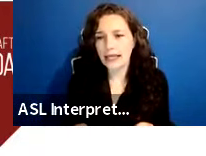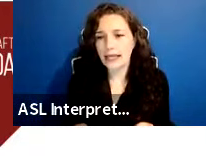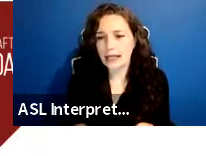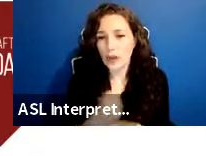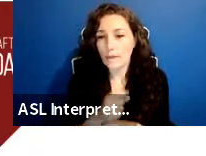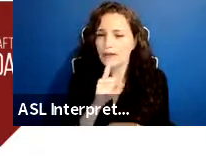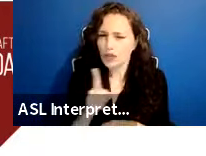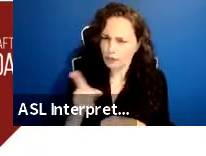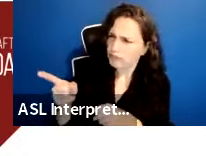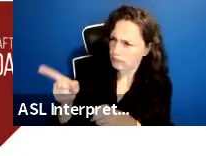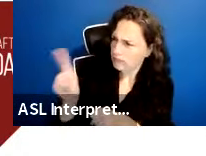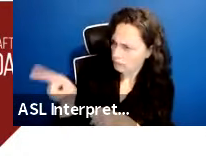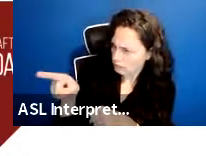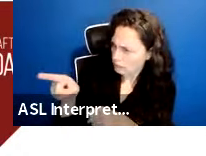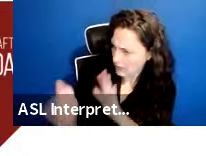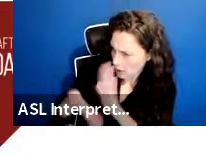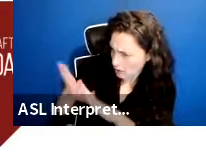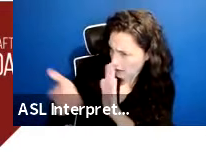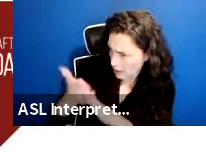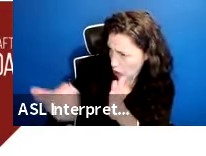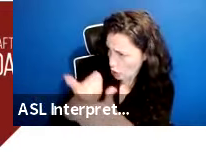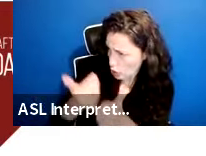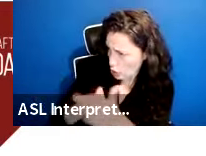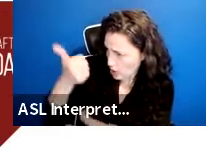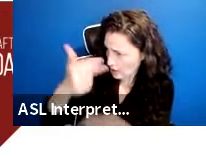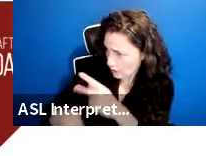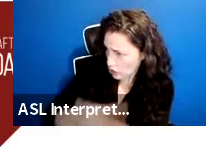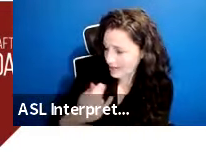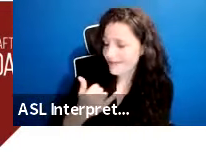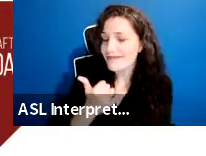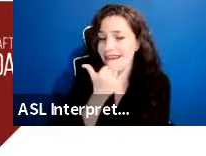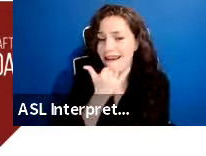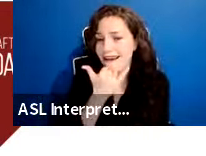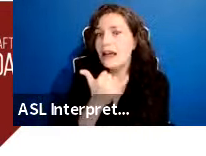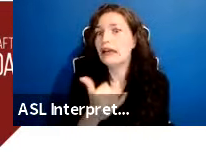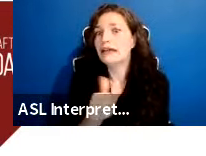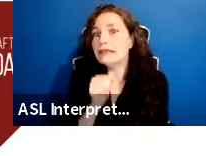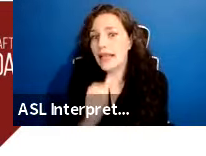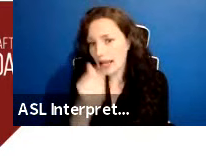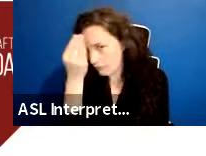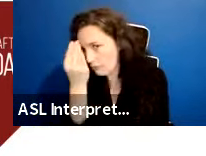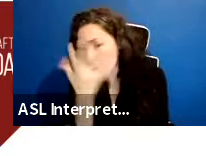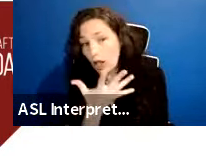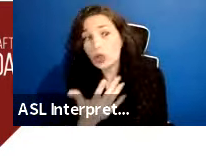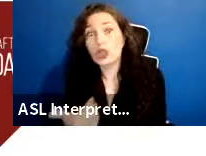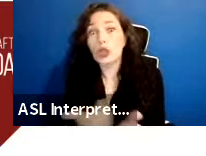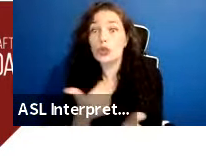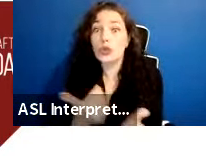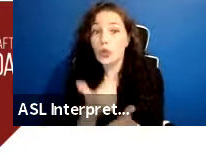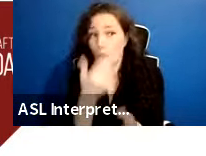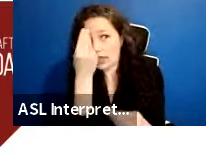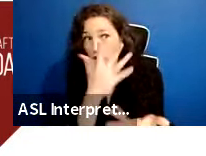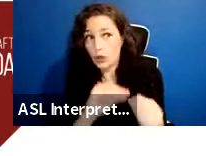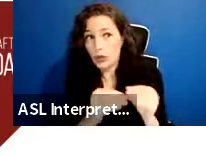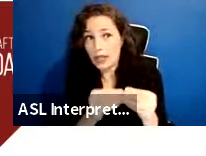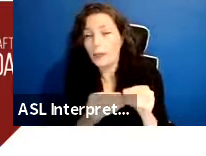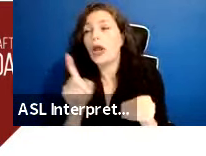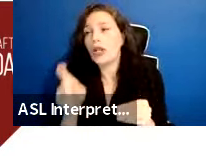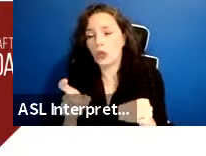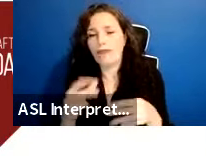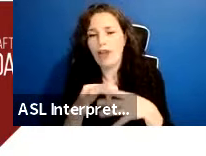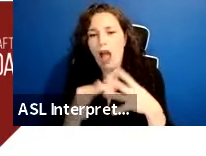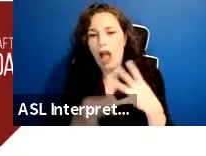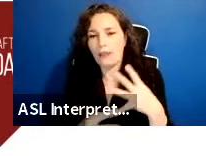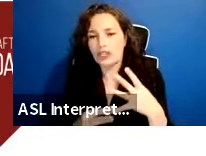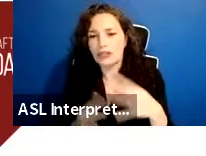latest version. And if you're not, it'll tell you what the latest version number is and then give you the option of updating your software to the latest version.